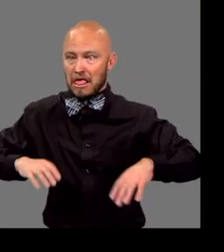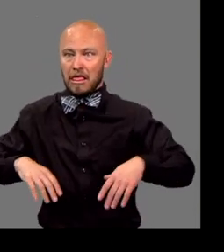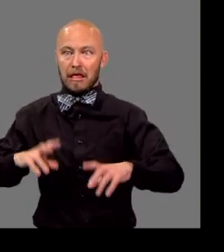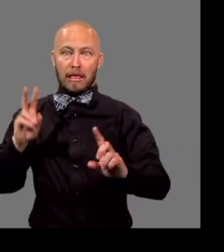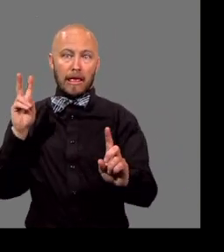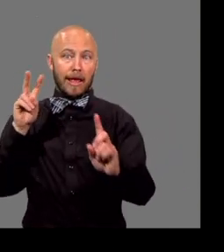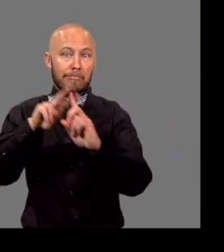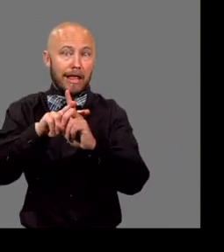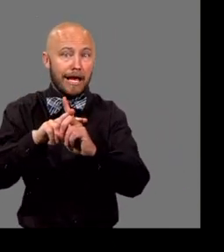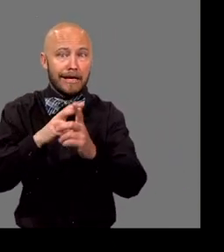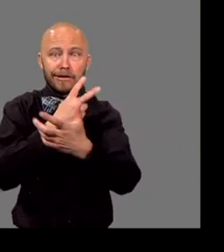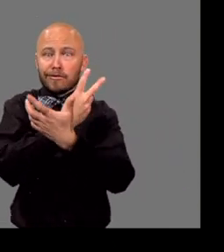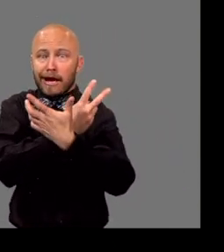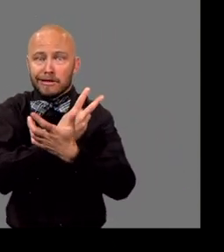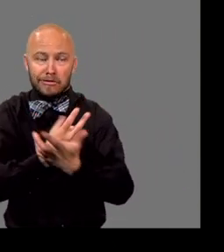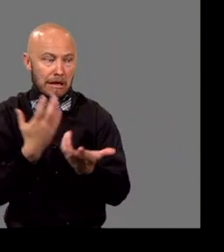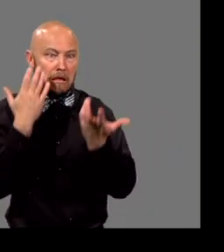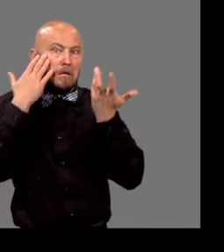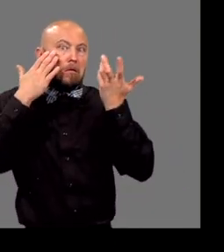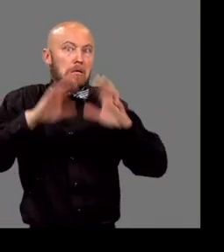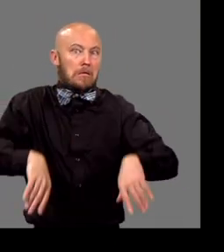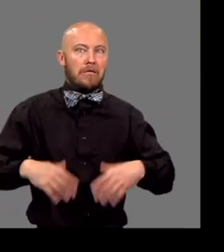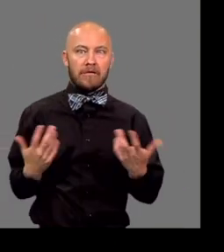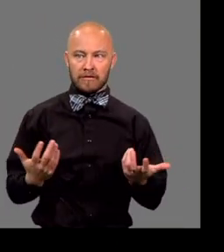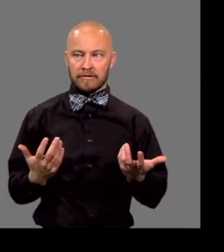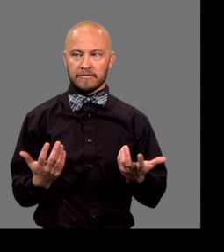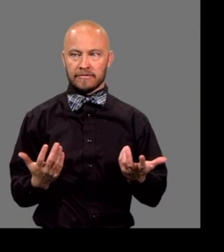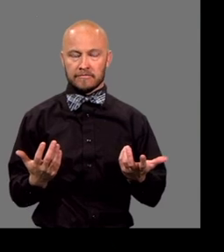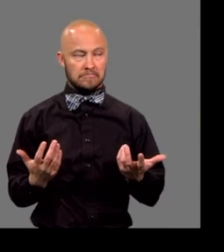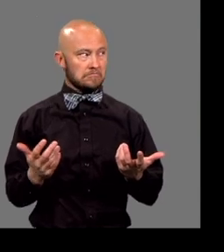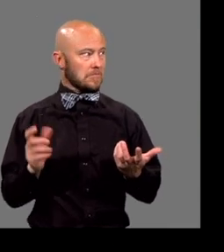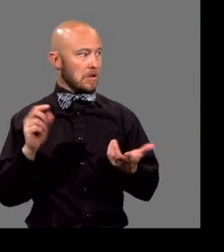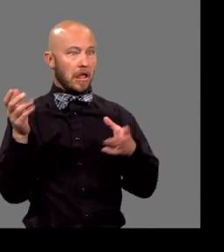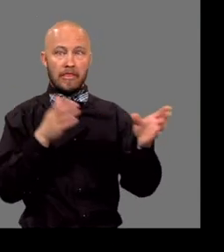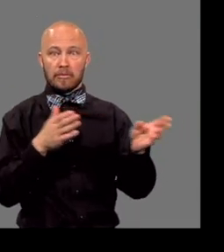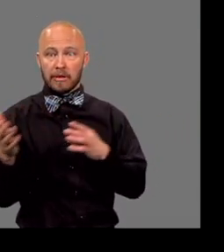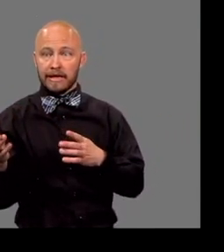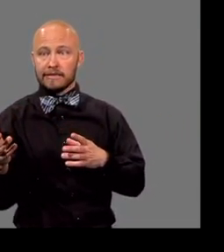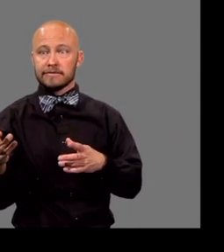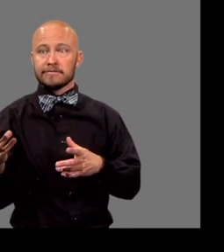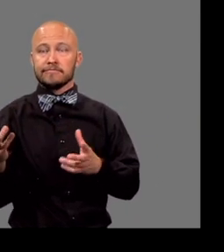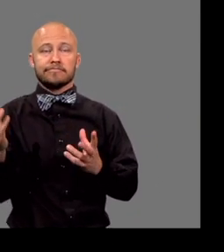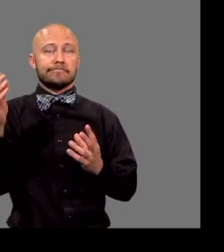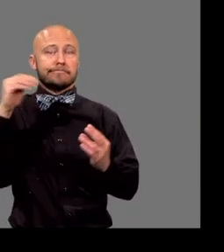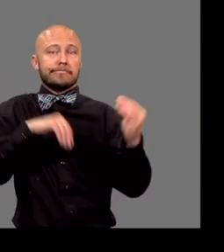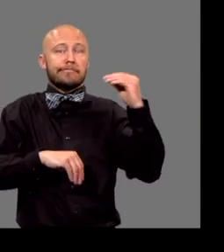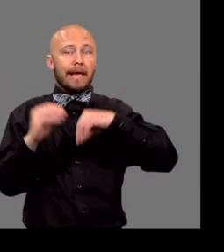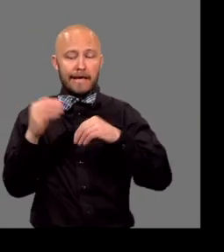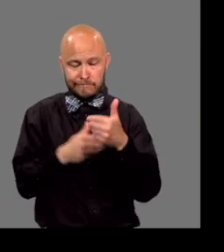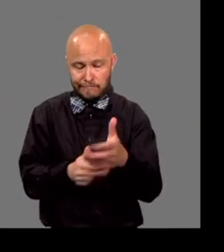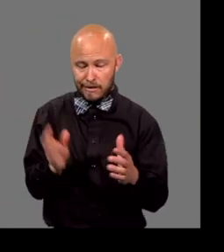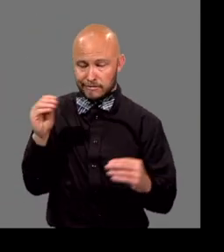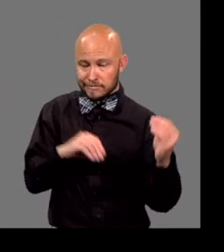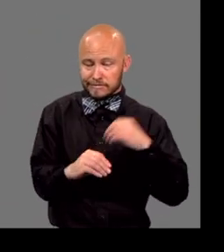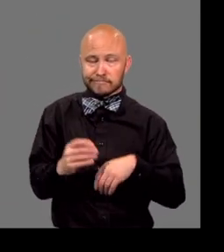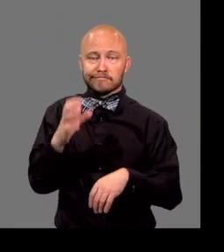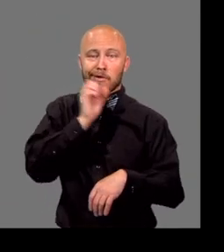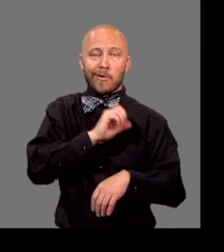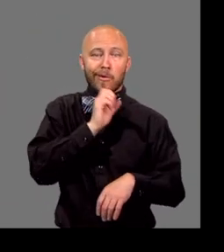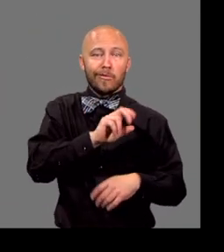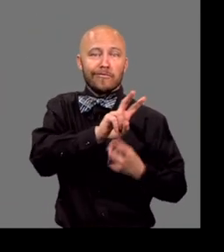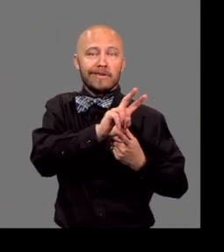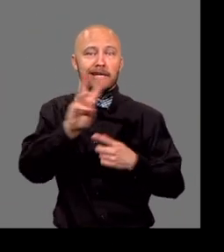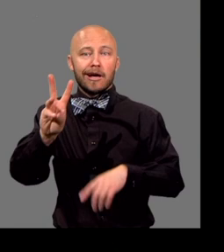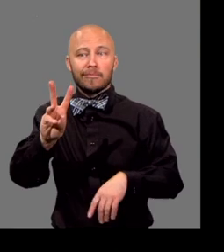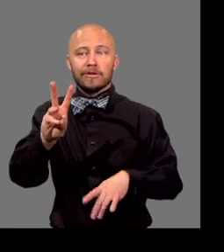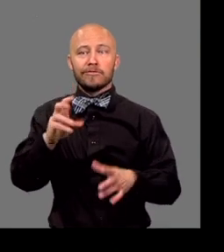applied to graduate school, and I didn't know what was next. With no other plans, I just packed up my few possessions and my old Volkswagen